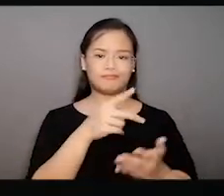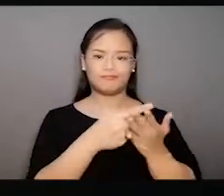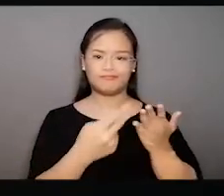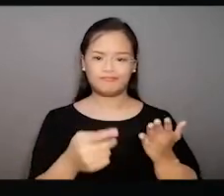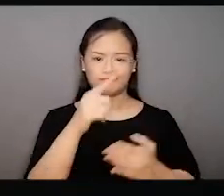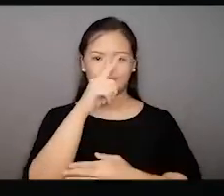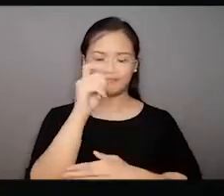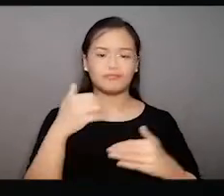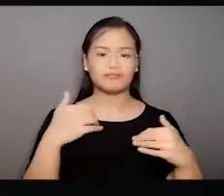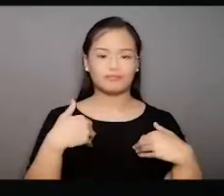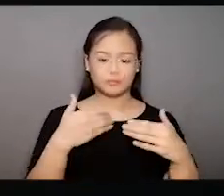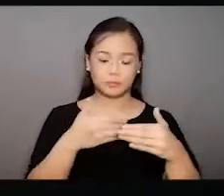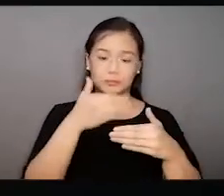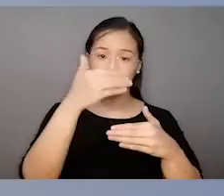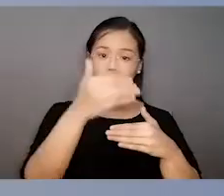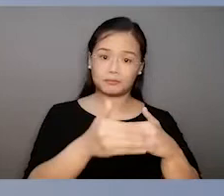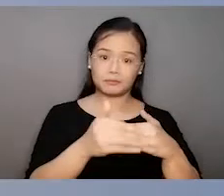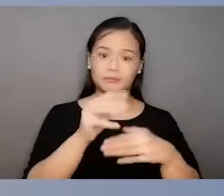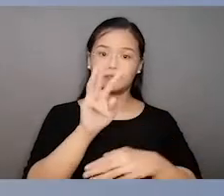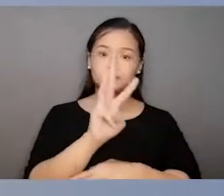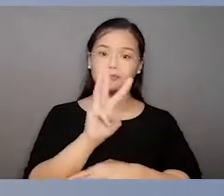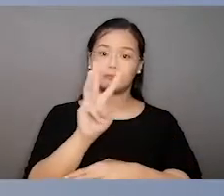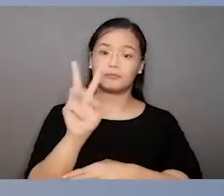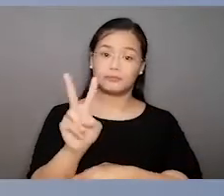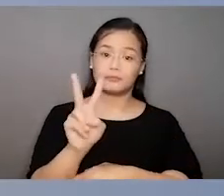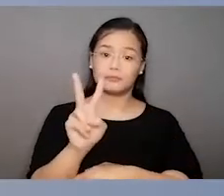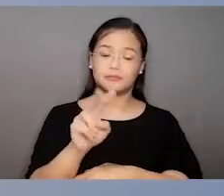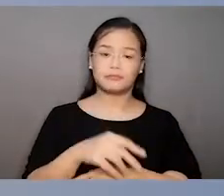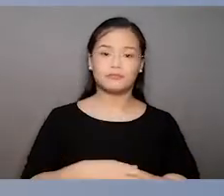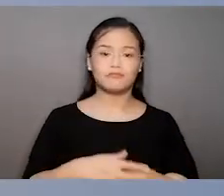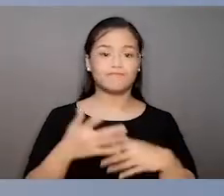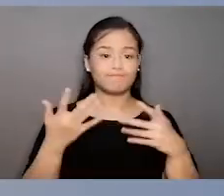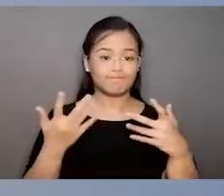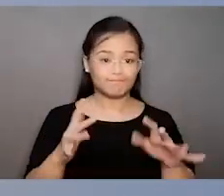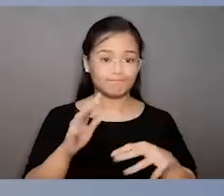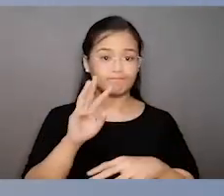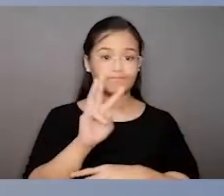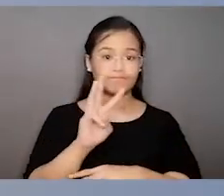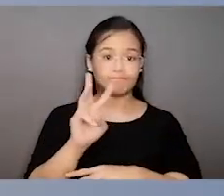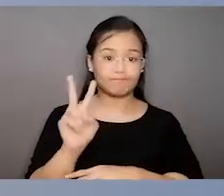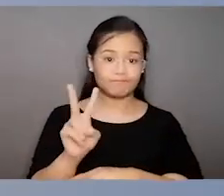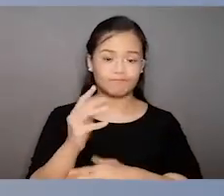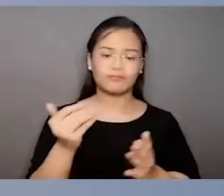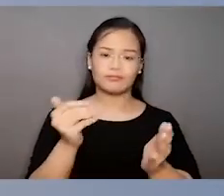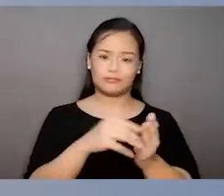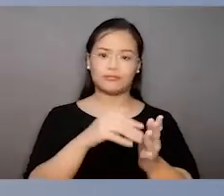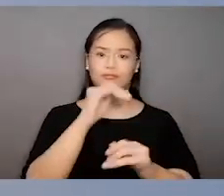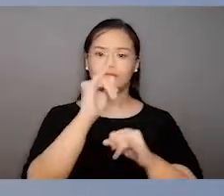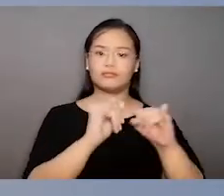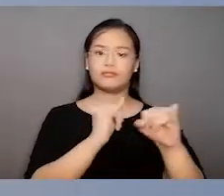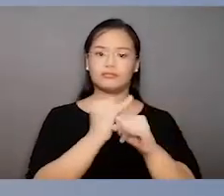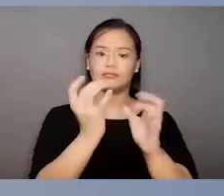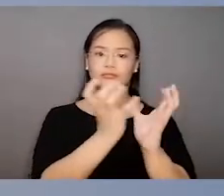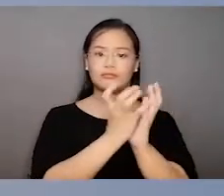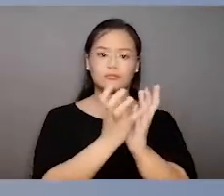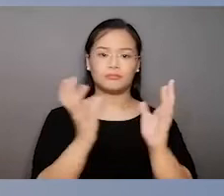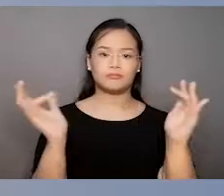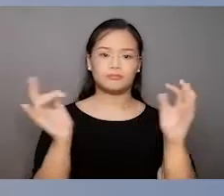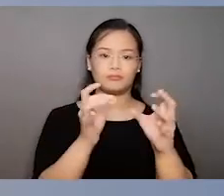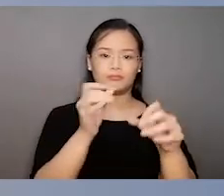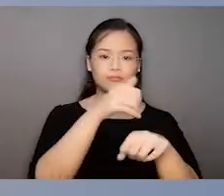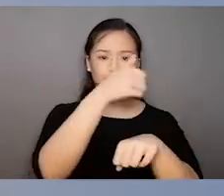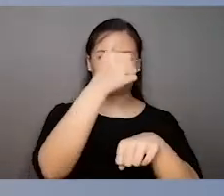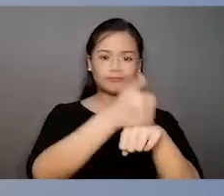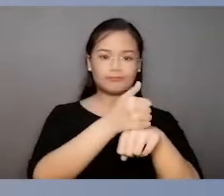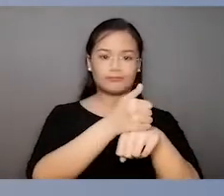we also had World War II. So after World War II, again, the international community came together and